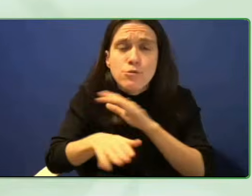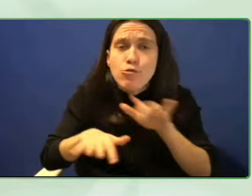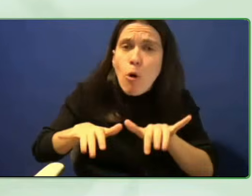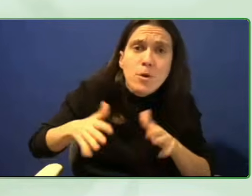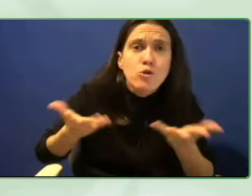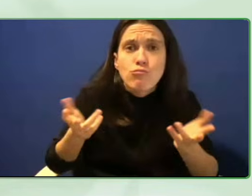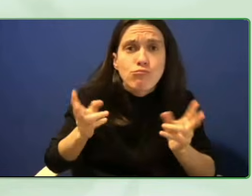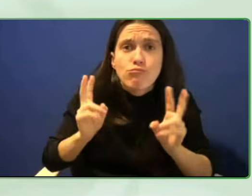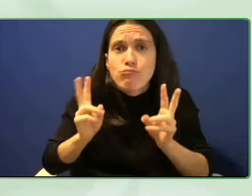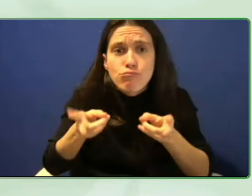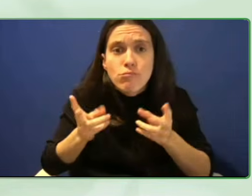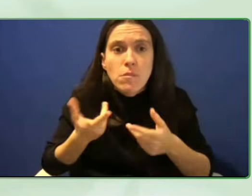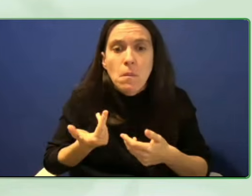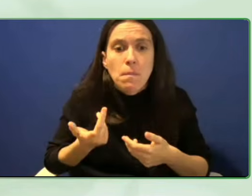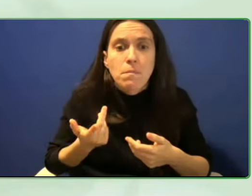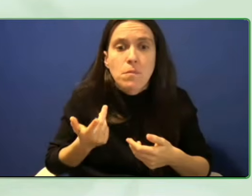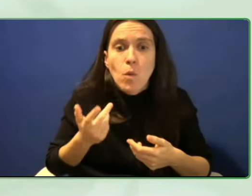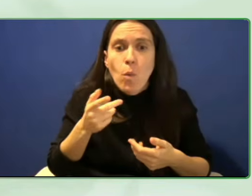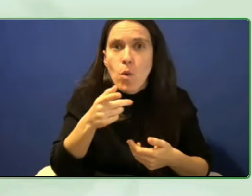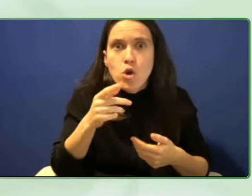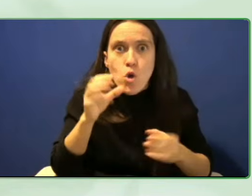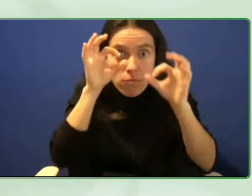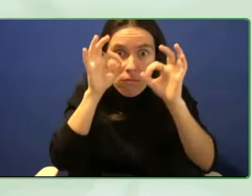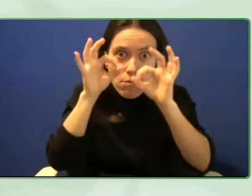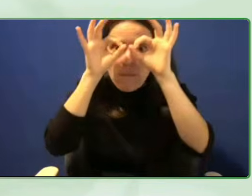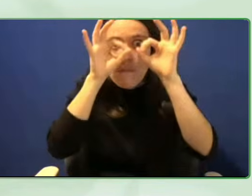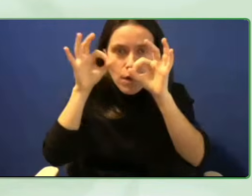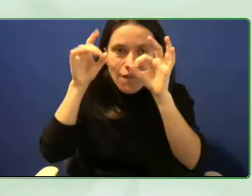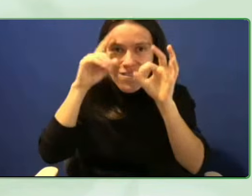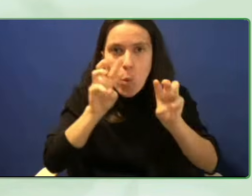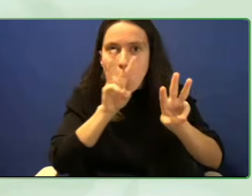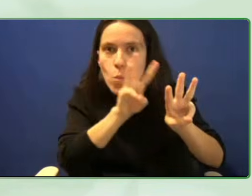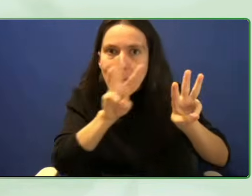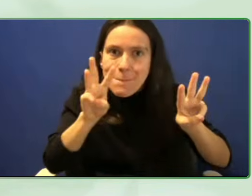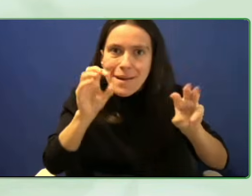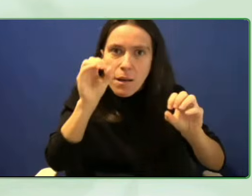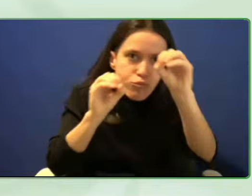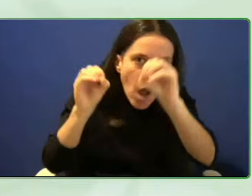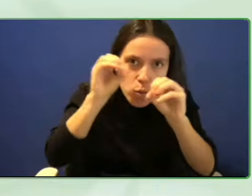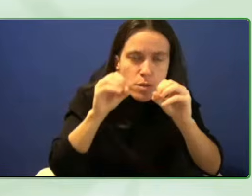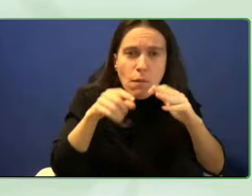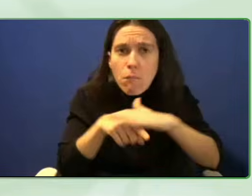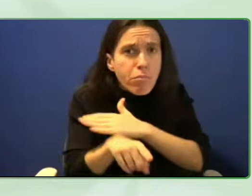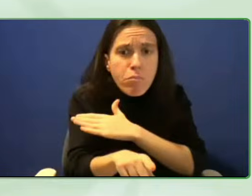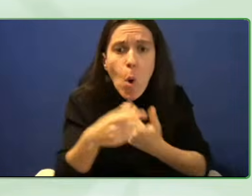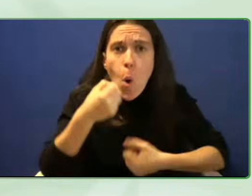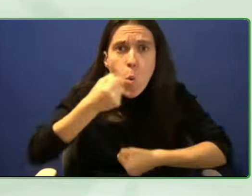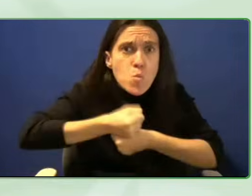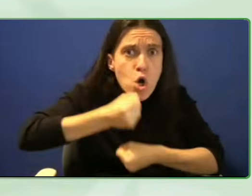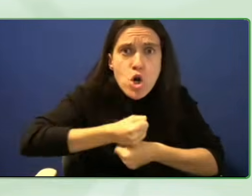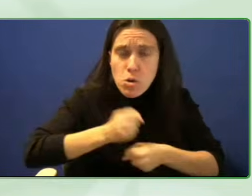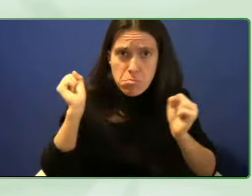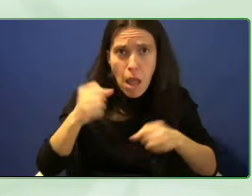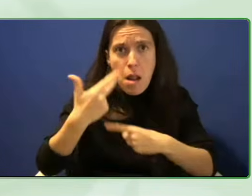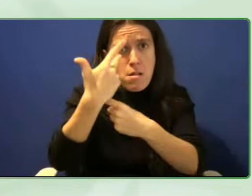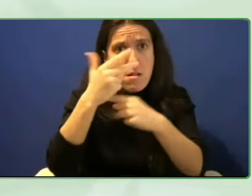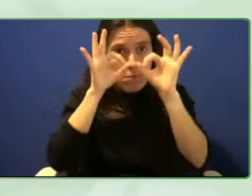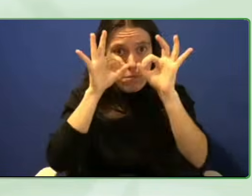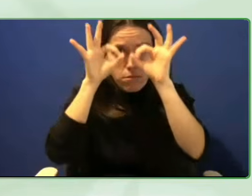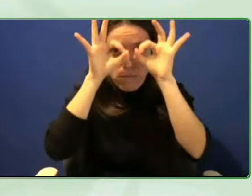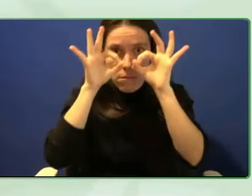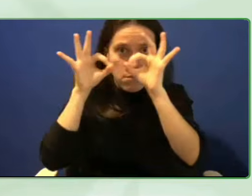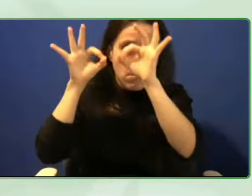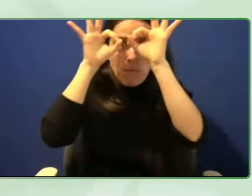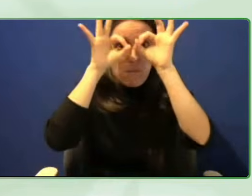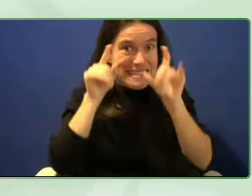it for web browsing or for work, it's benefited from the design principles. Yeah.